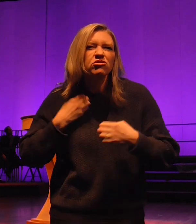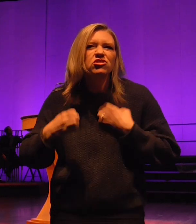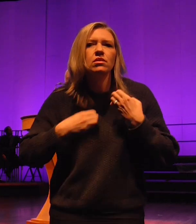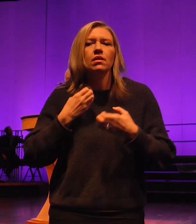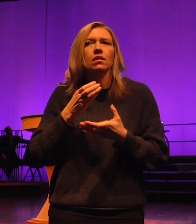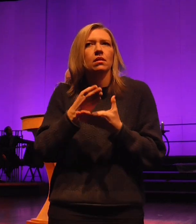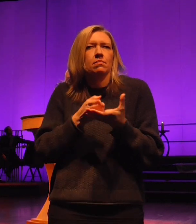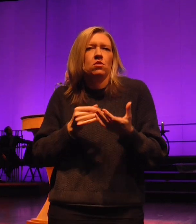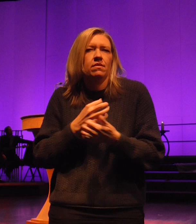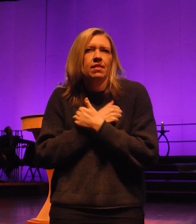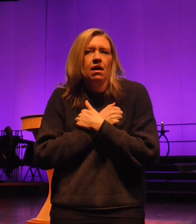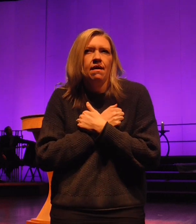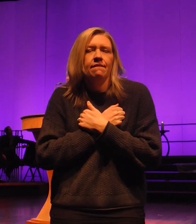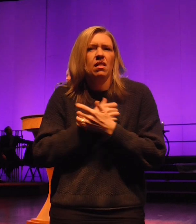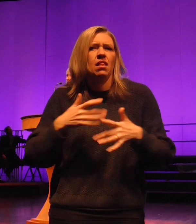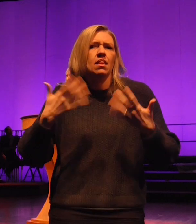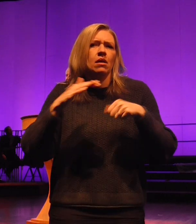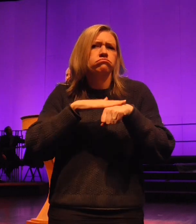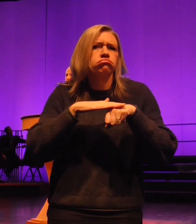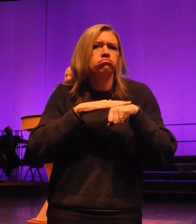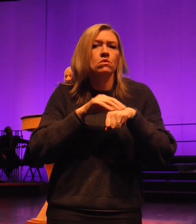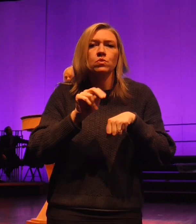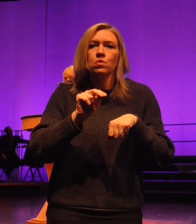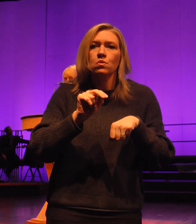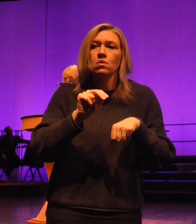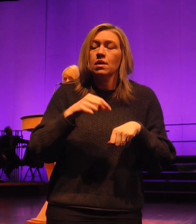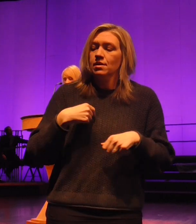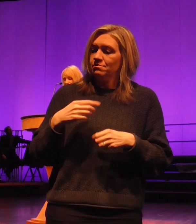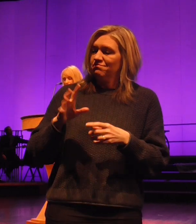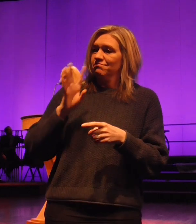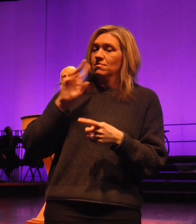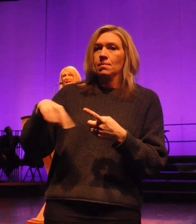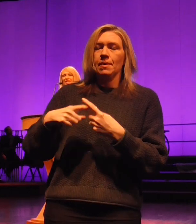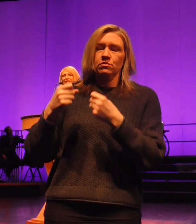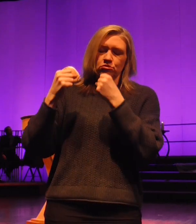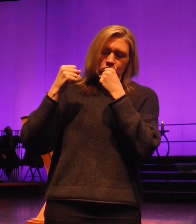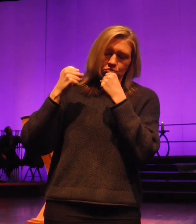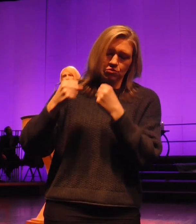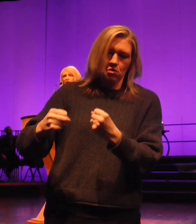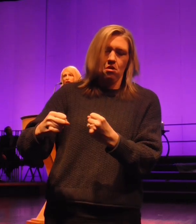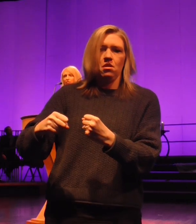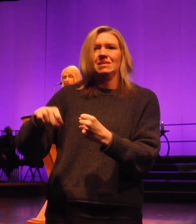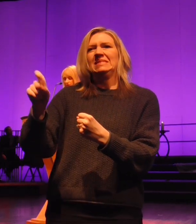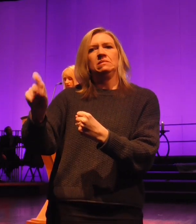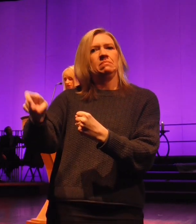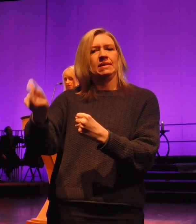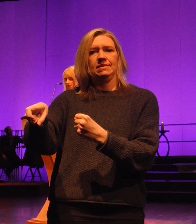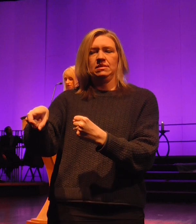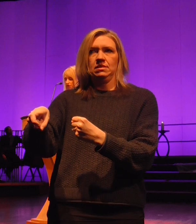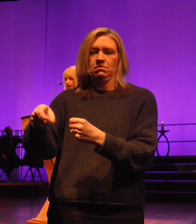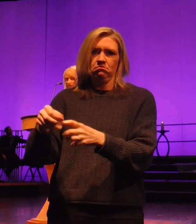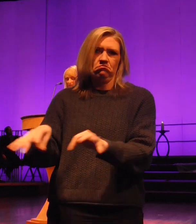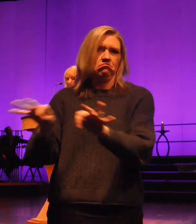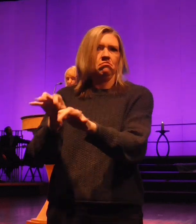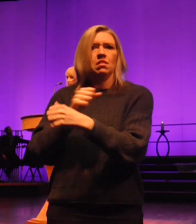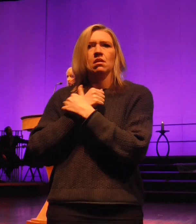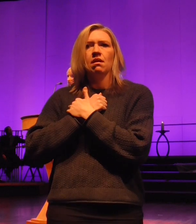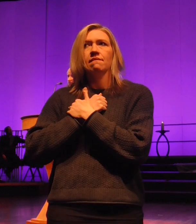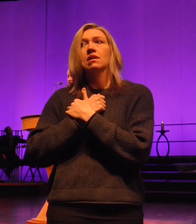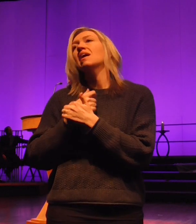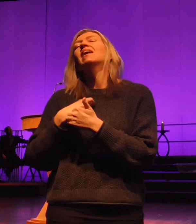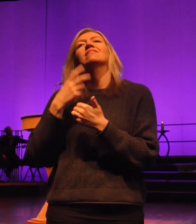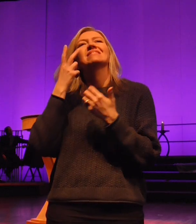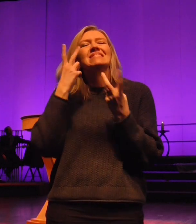love. I'm talking about a strong, demanding love. For I have seen too